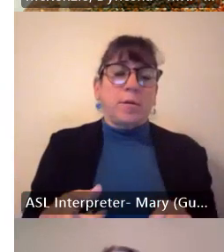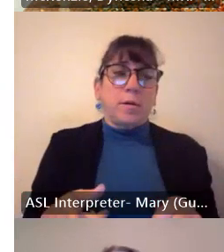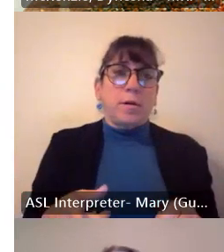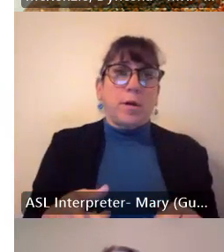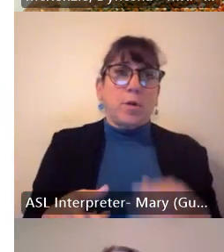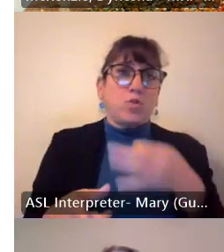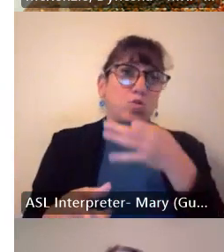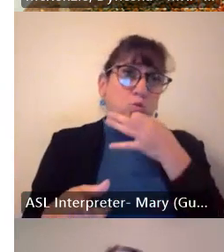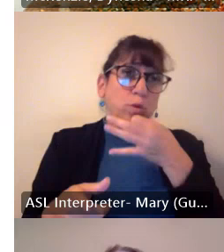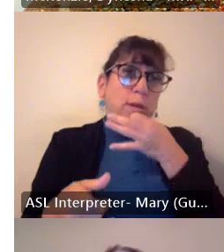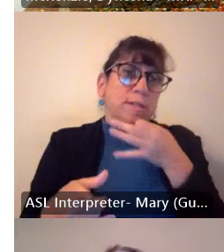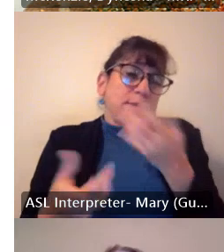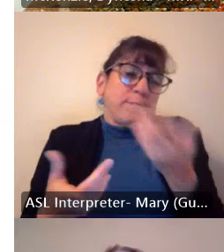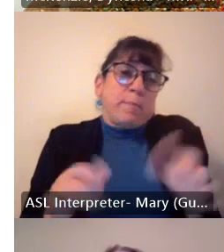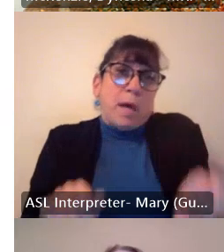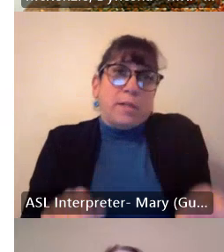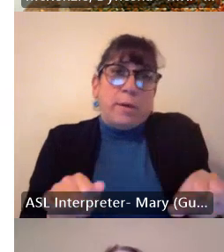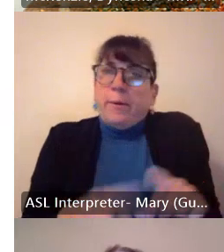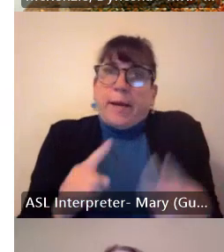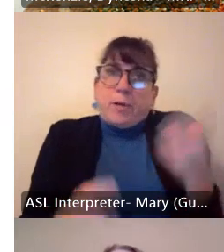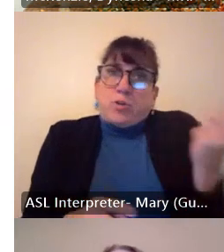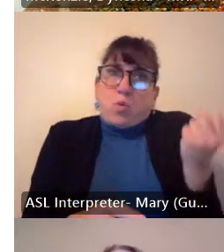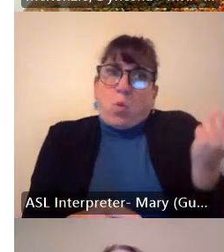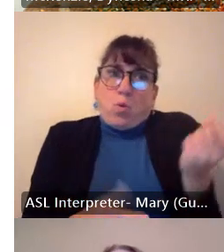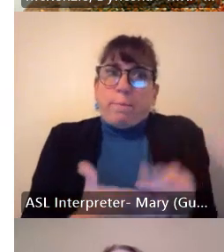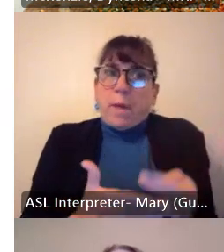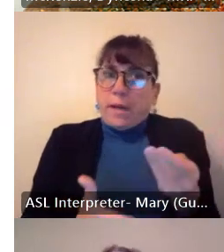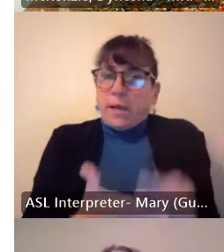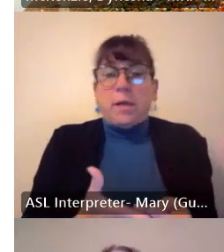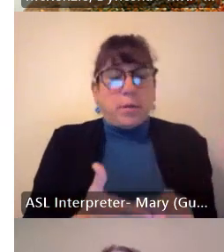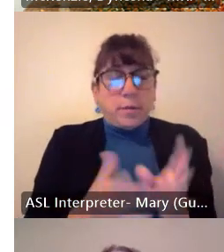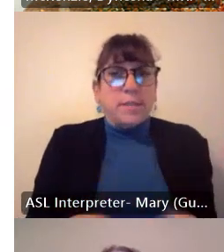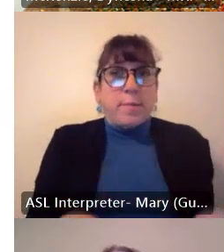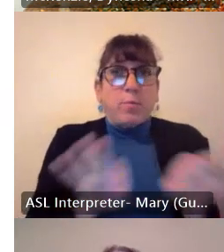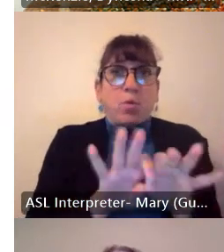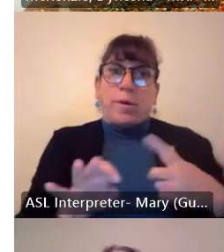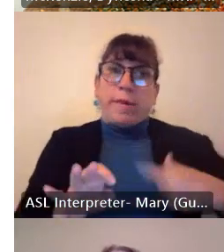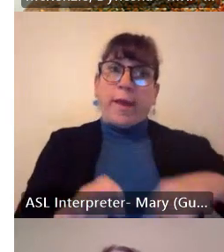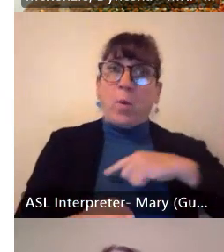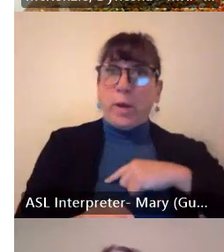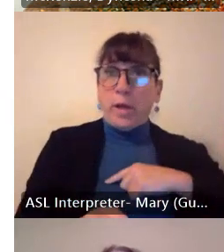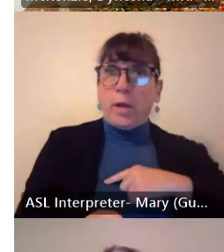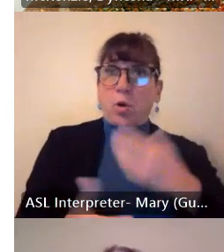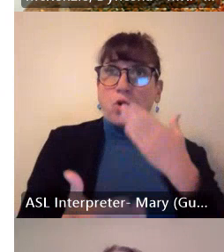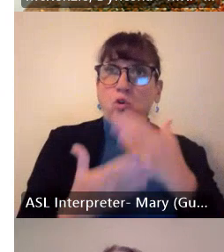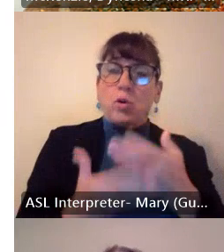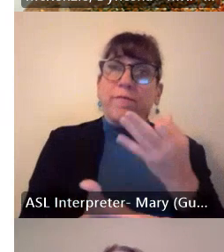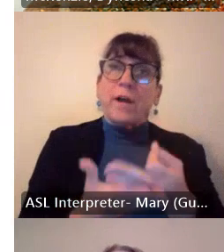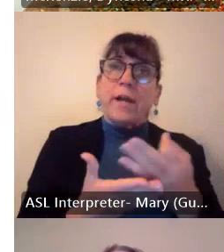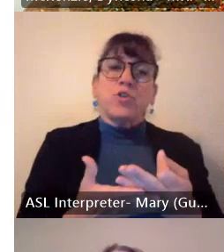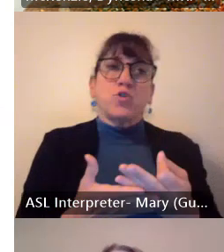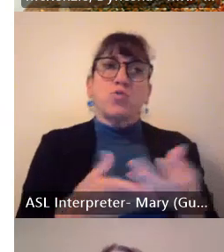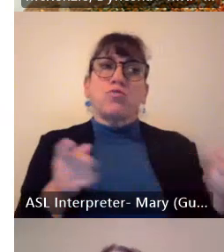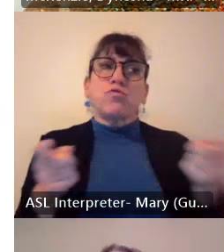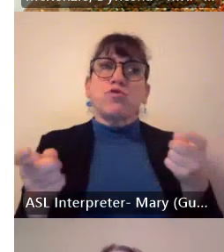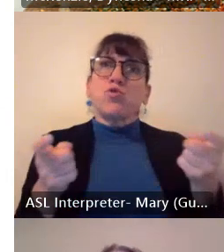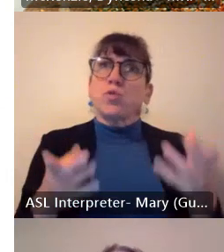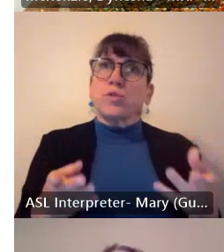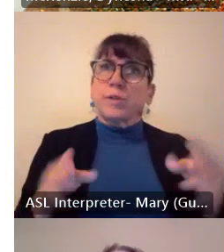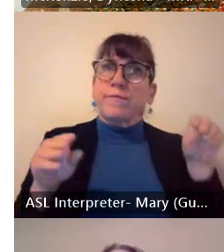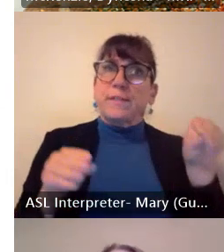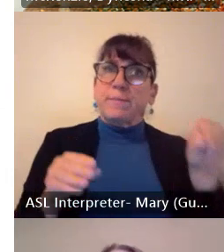practical, right? We can't just hold on to money. It matters a great deal that we are good financial stewards of not only